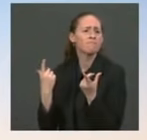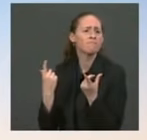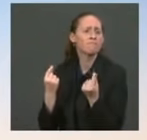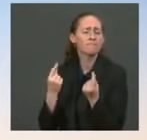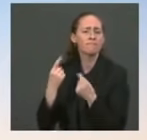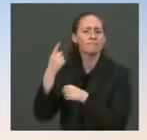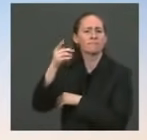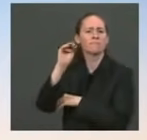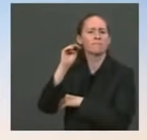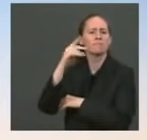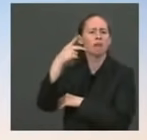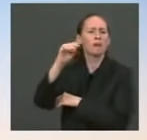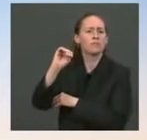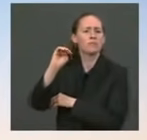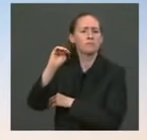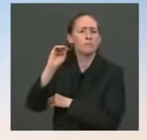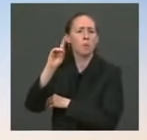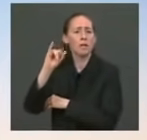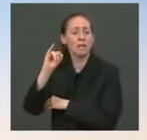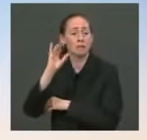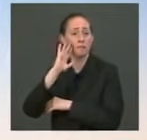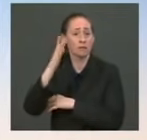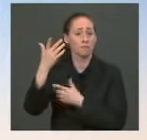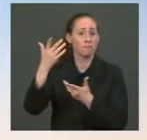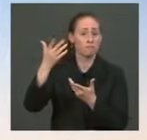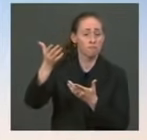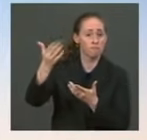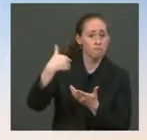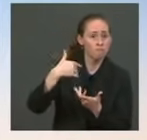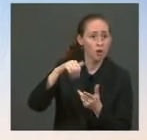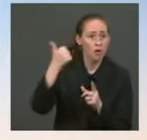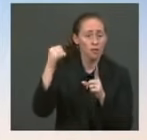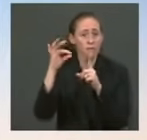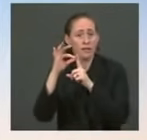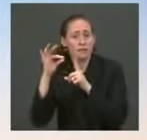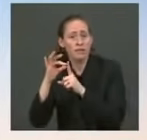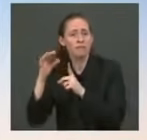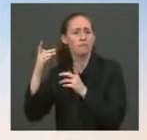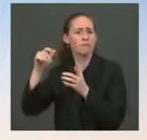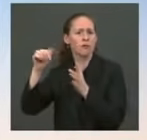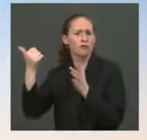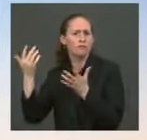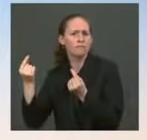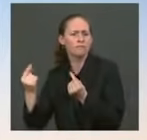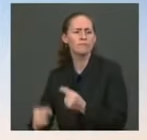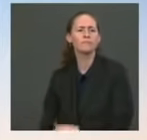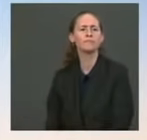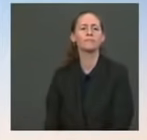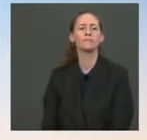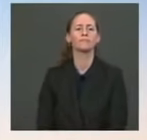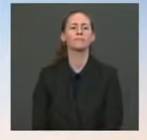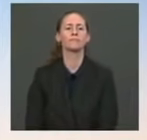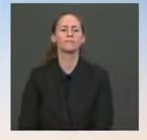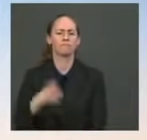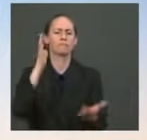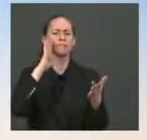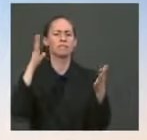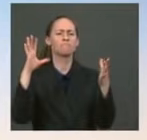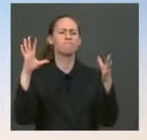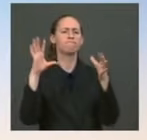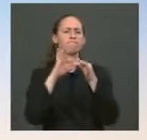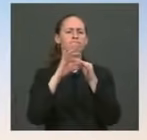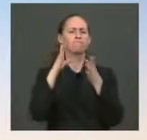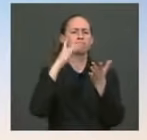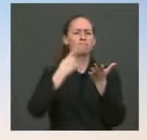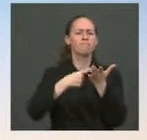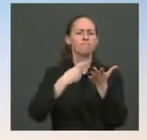or India? It's. I know we were going to put out a joint statement. I'm not sure if it's out at this point in time. The Quad meeting was also ongoing when I